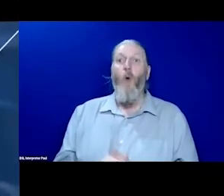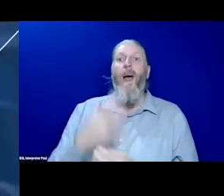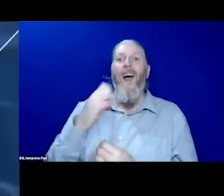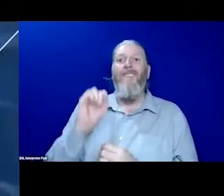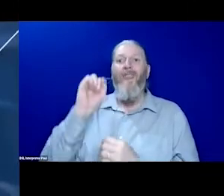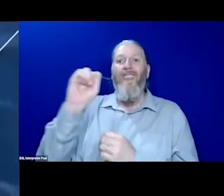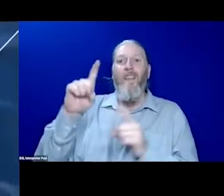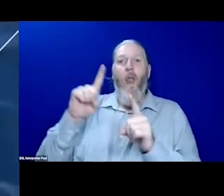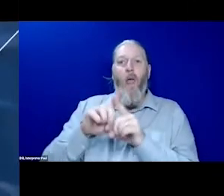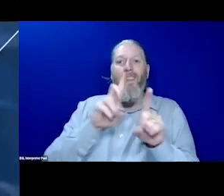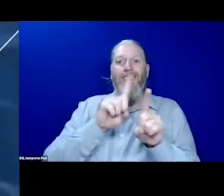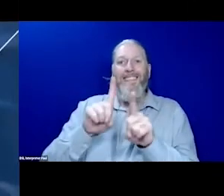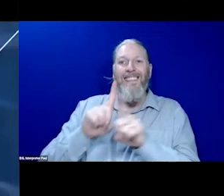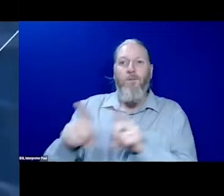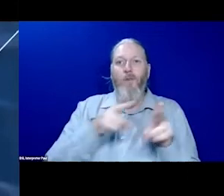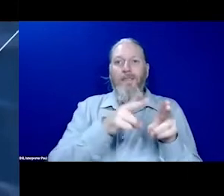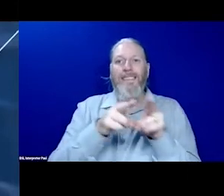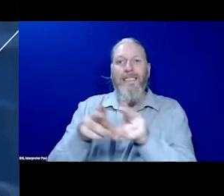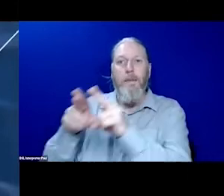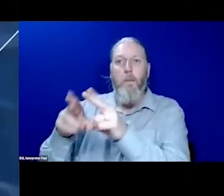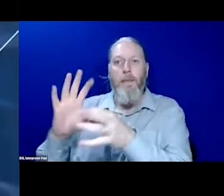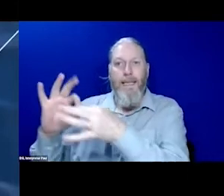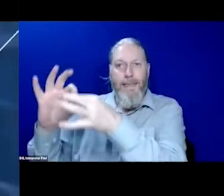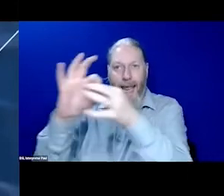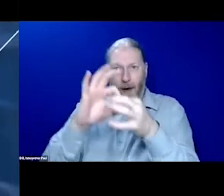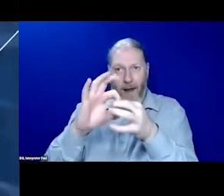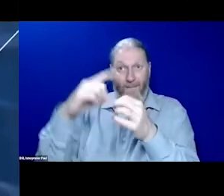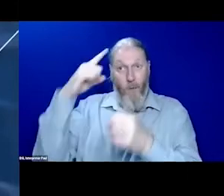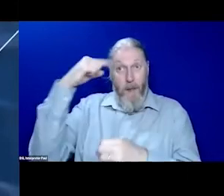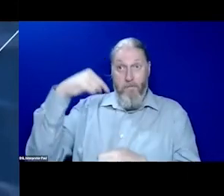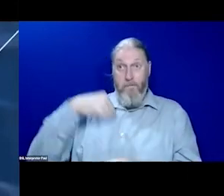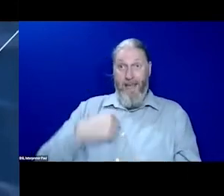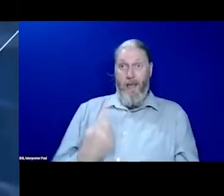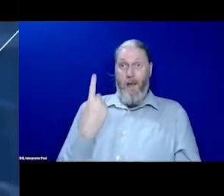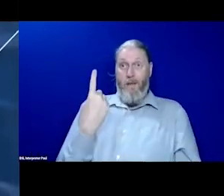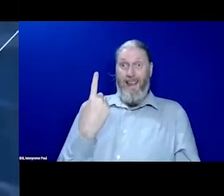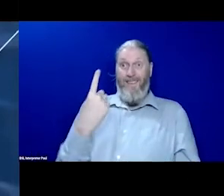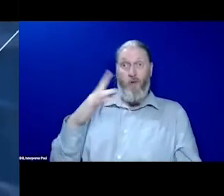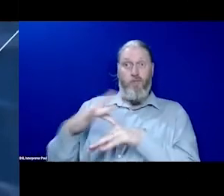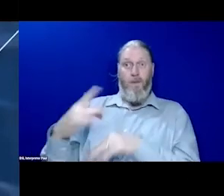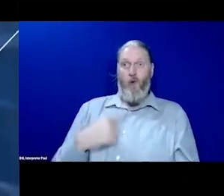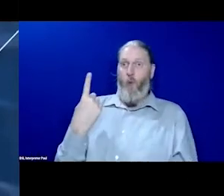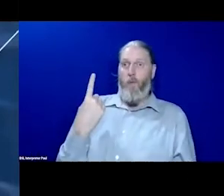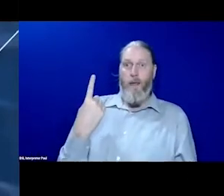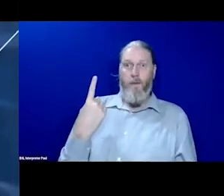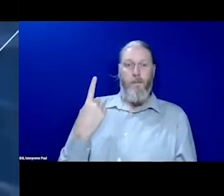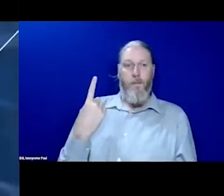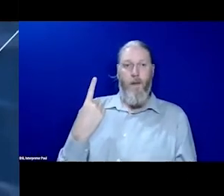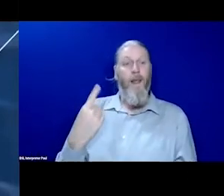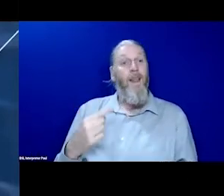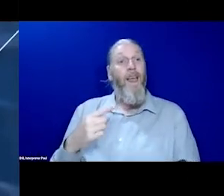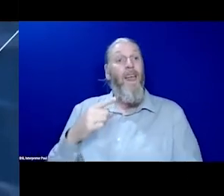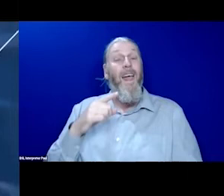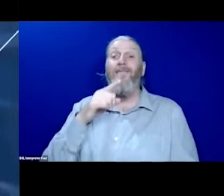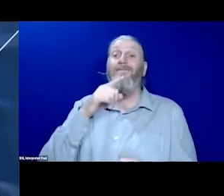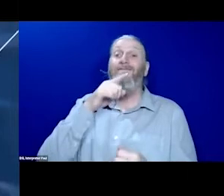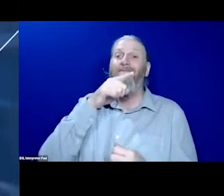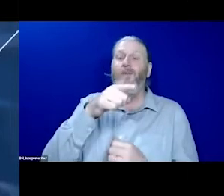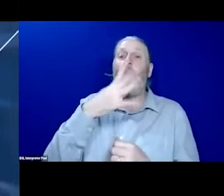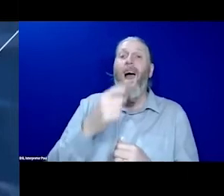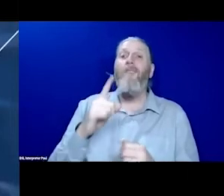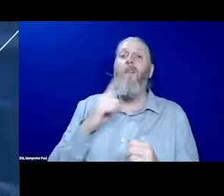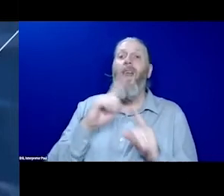ecosystem, if you think of yourself as an individual practitioner, and this comes from a paper that's coming out in a special issue of the International Review